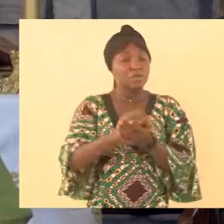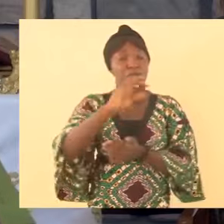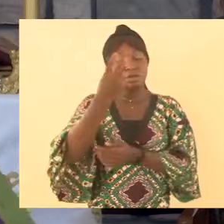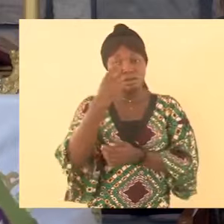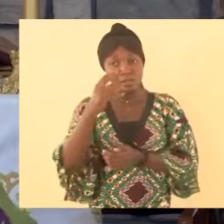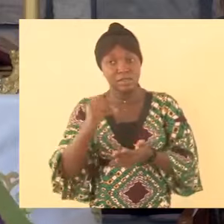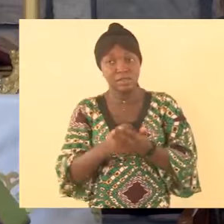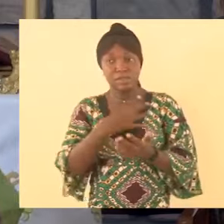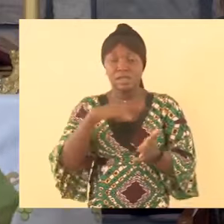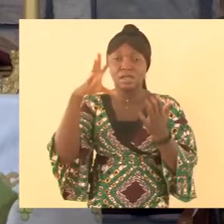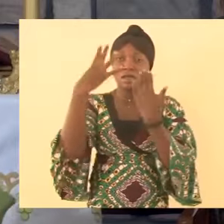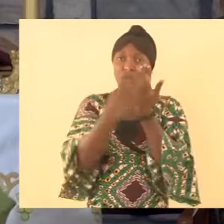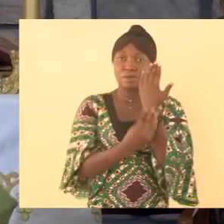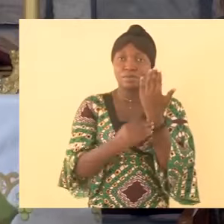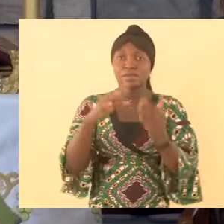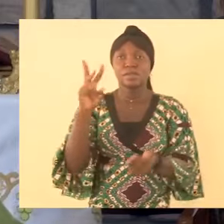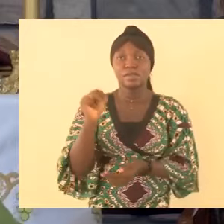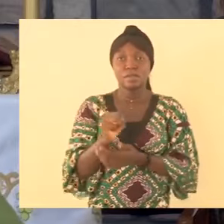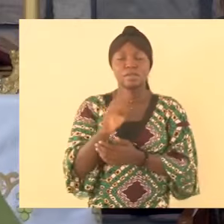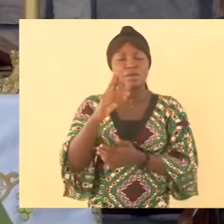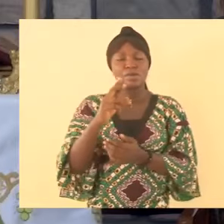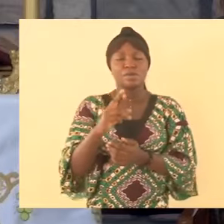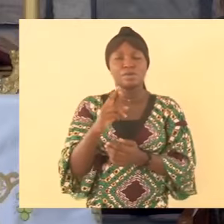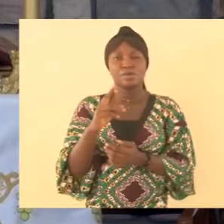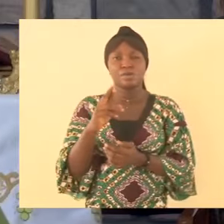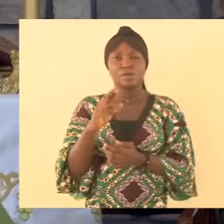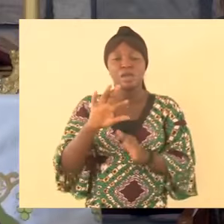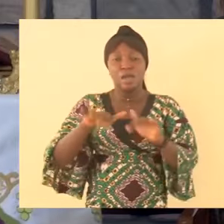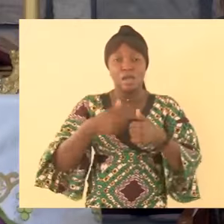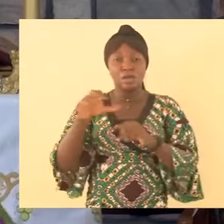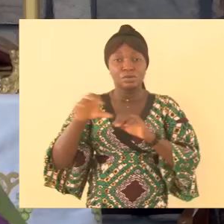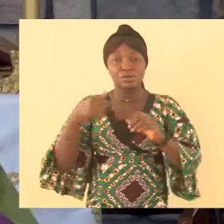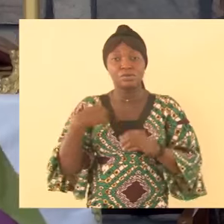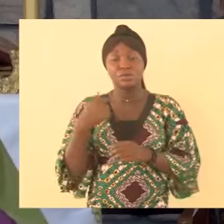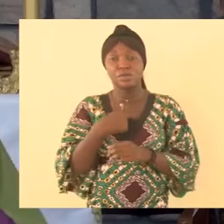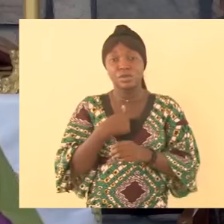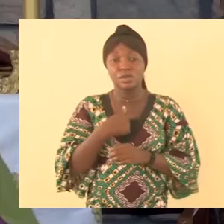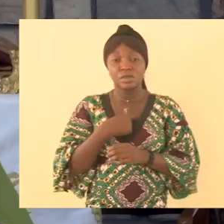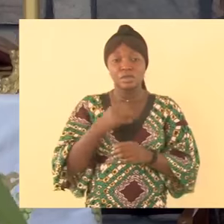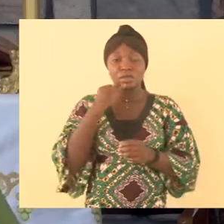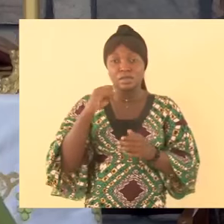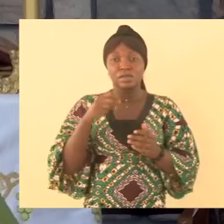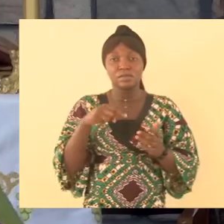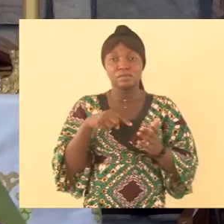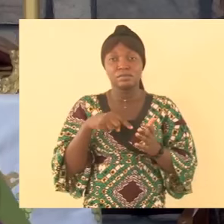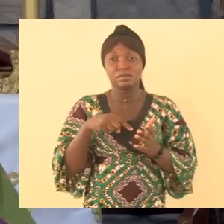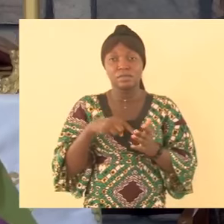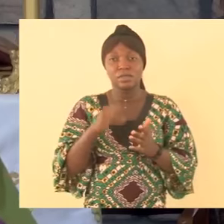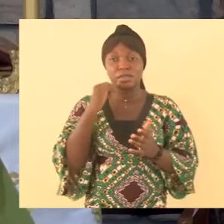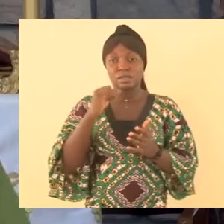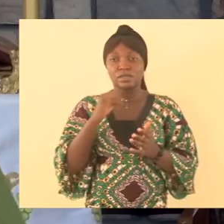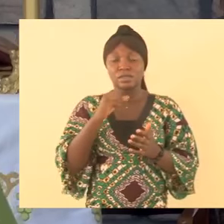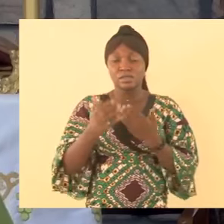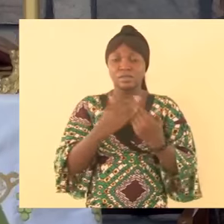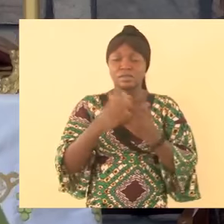so that others will see it and copy them. You see, your left hand, how do we, is this Greek?